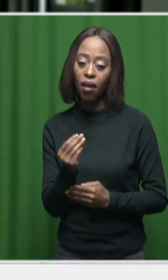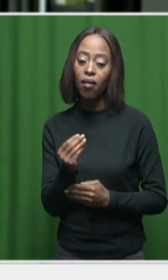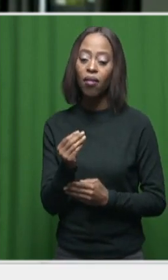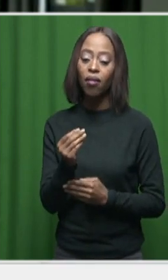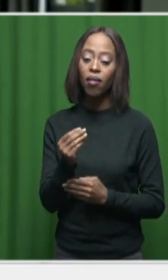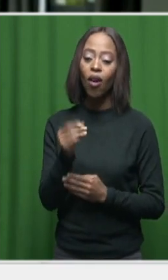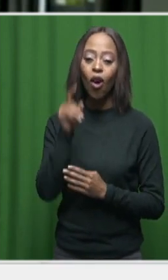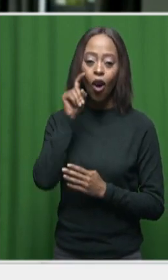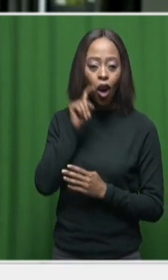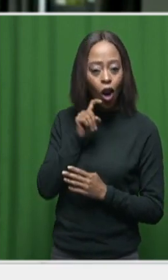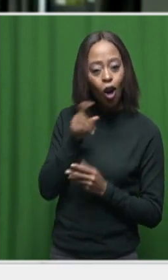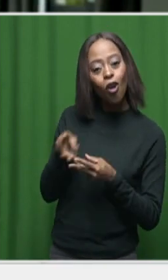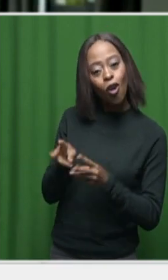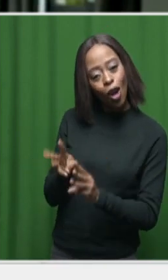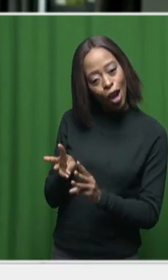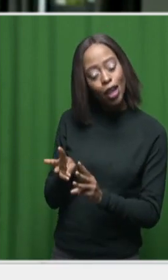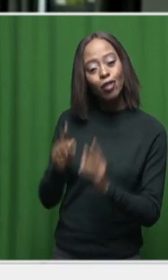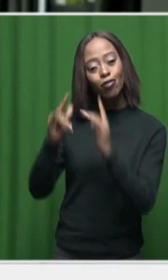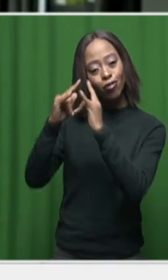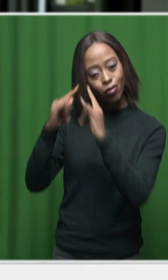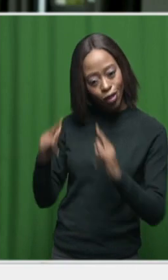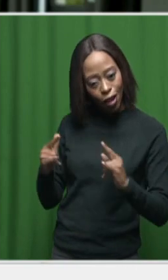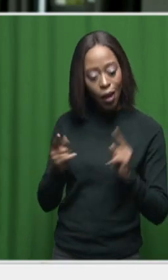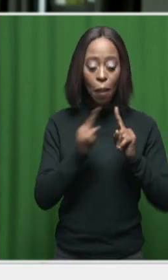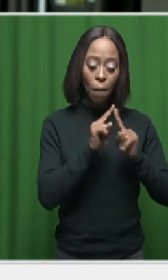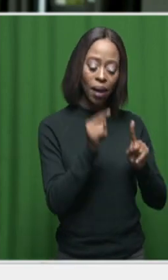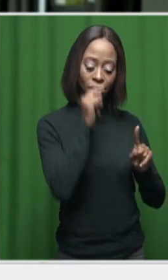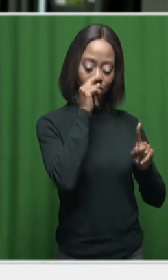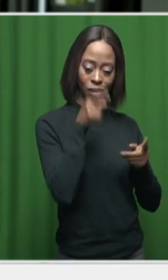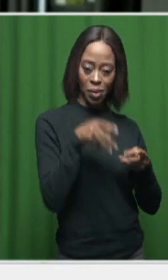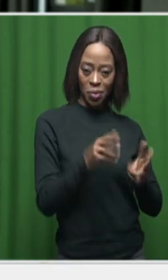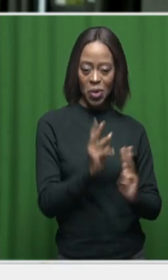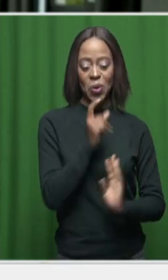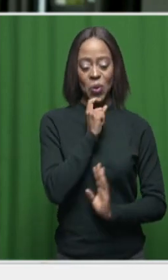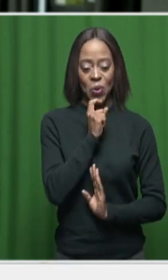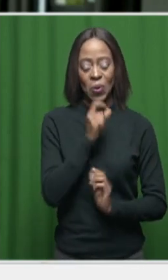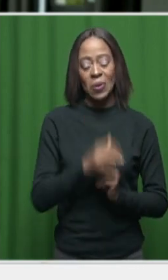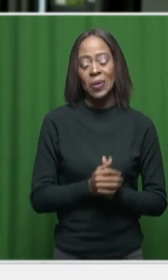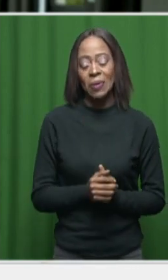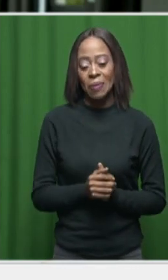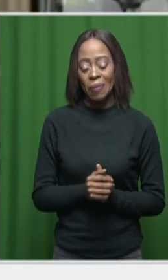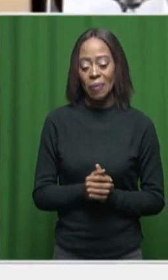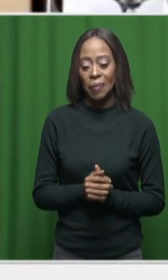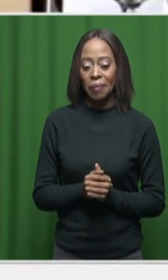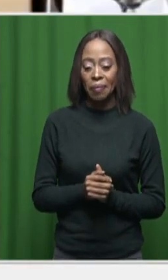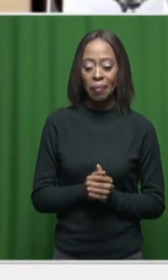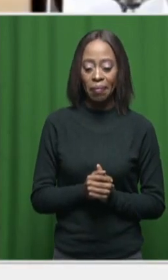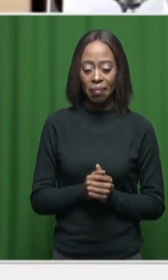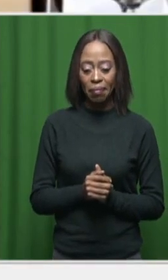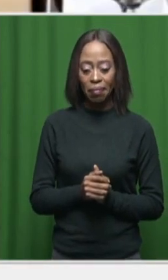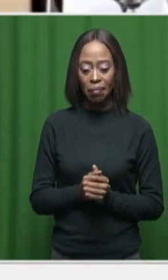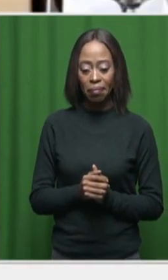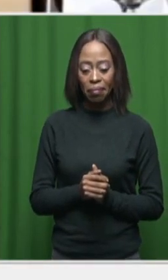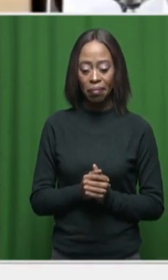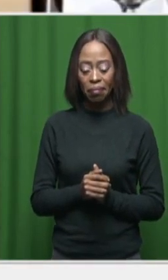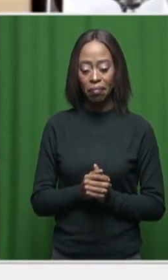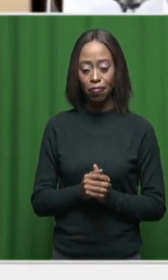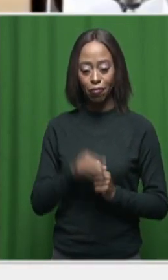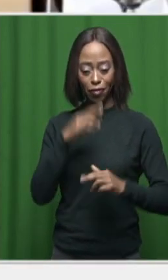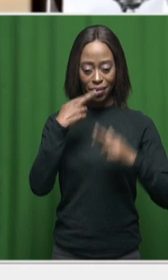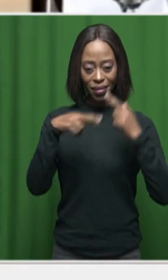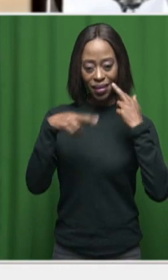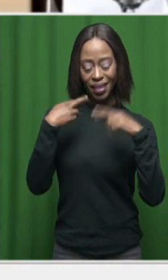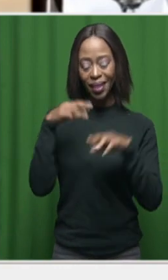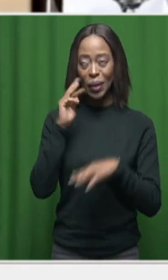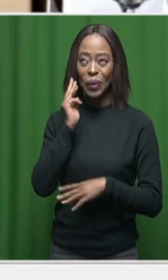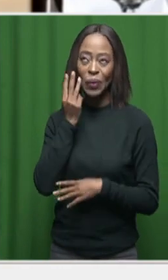classic safari, staying in a tent, but you've got the modern facilities that we offer. Dining and